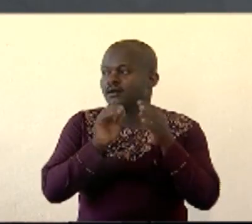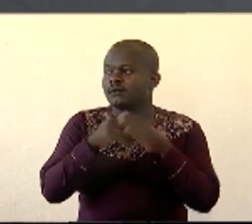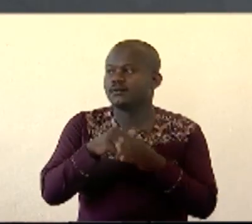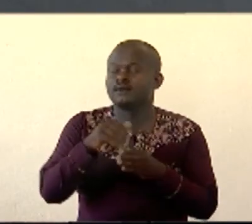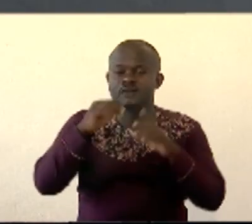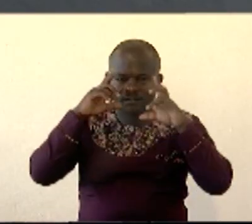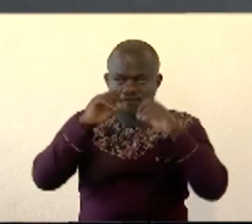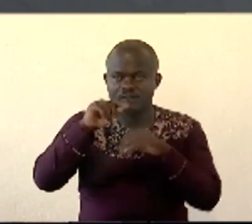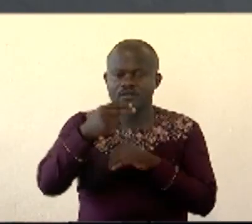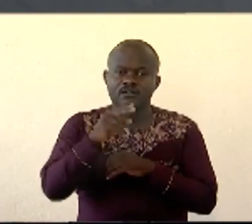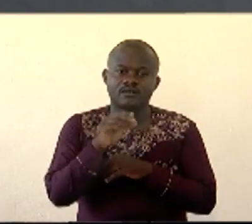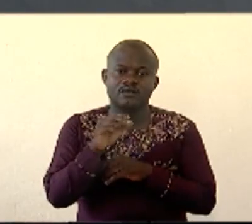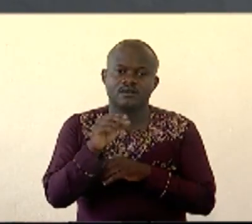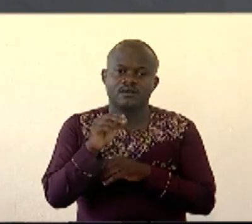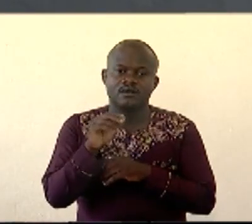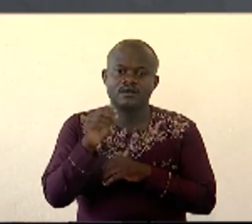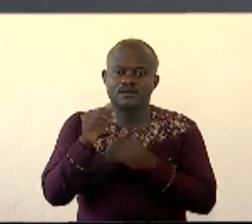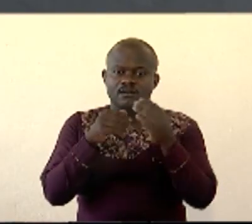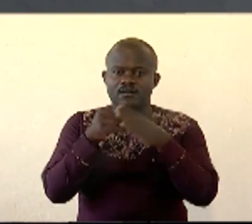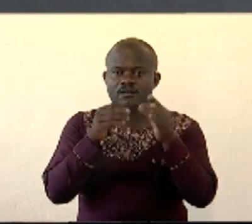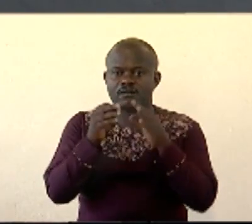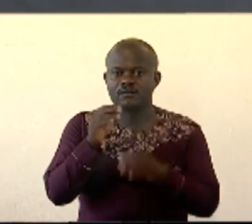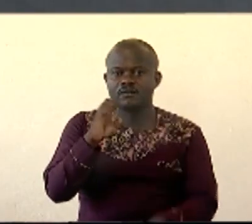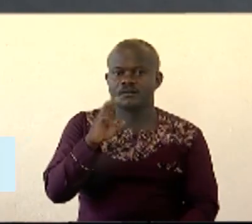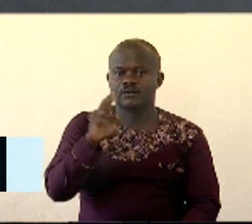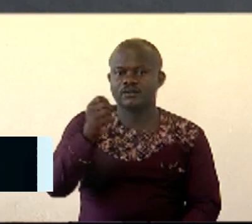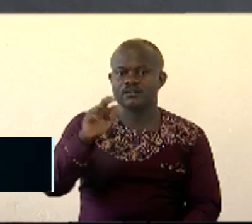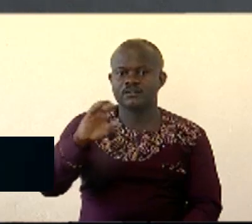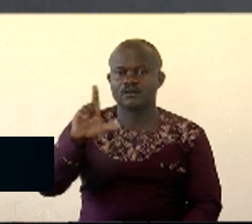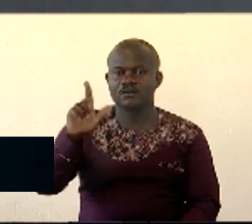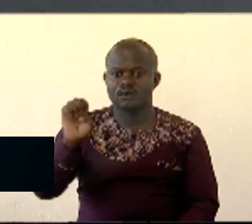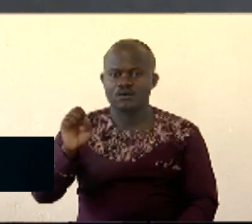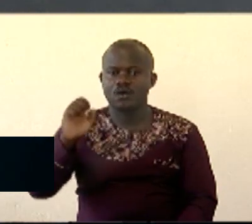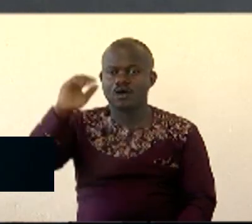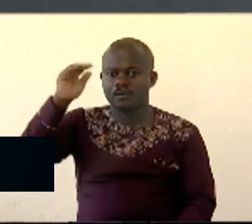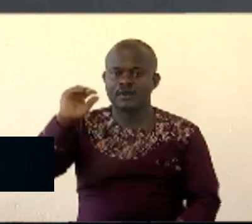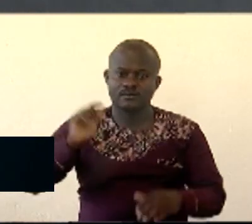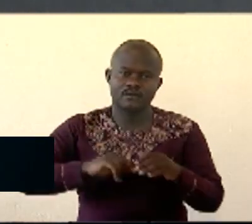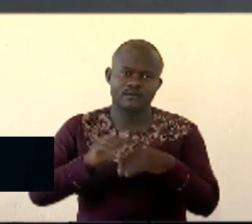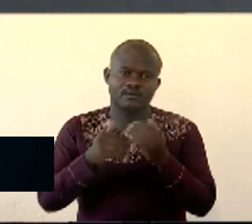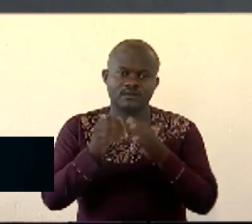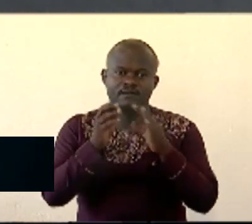photosynthesis. The leaf has a cuticle which covers both the upper and the lower surface of the leaf.